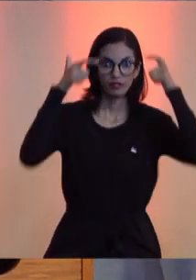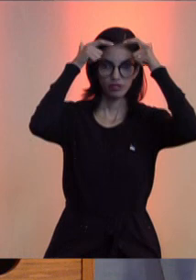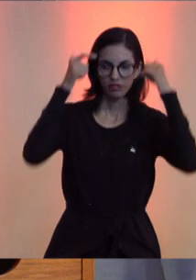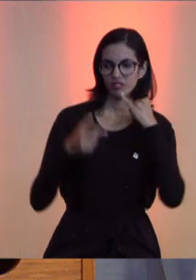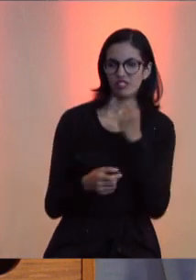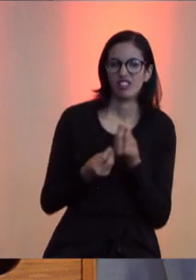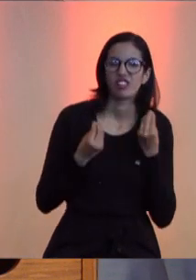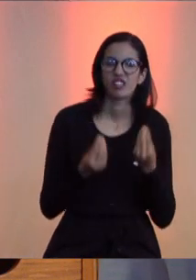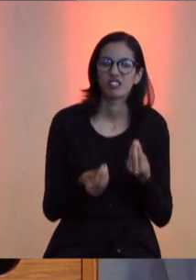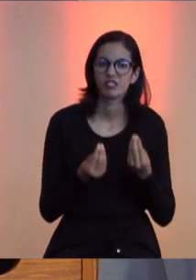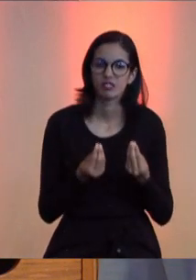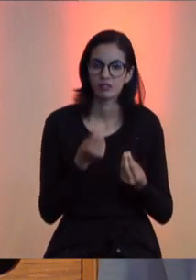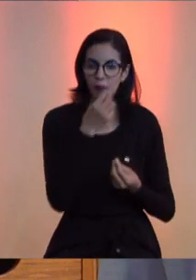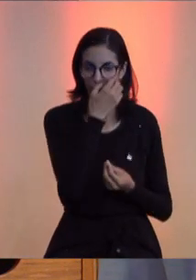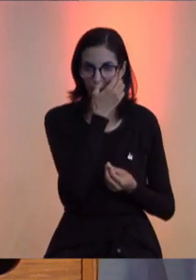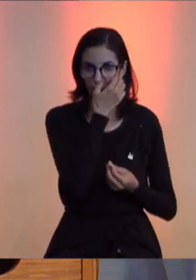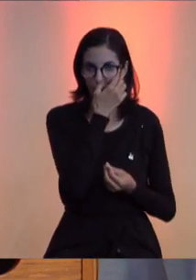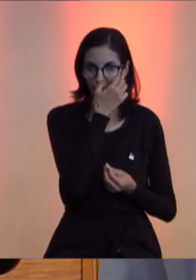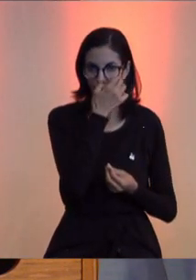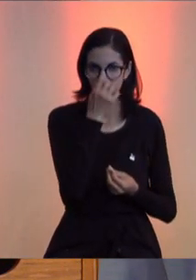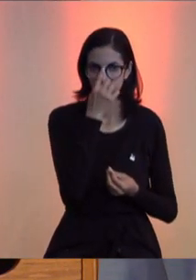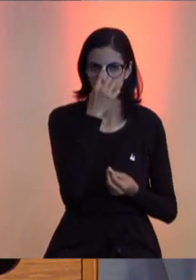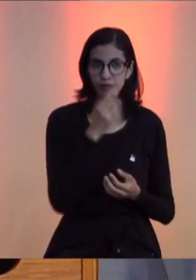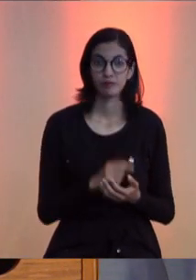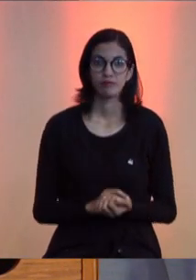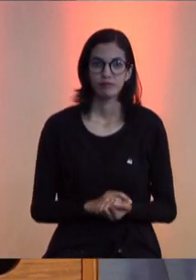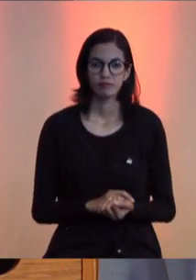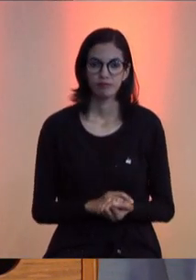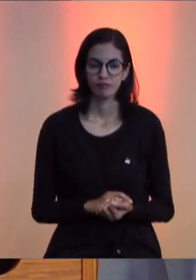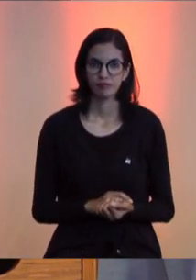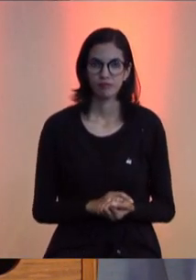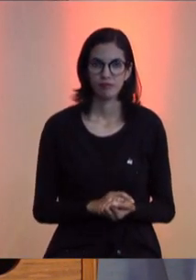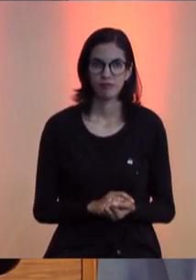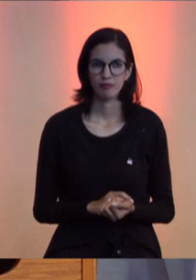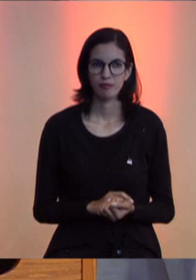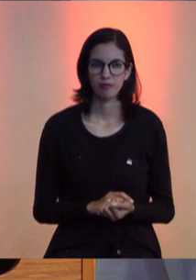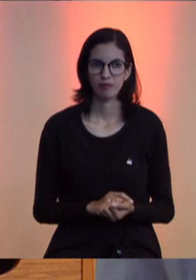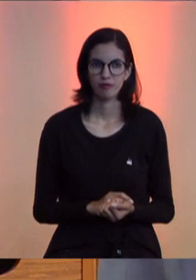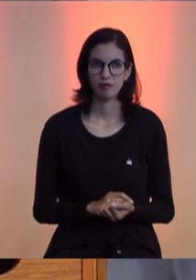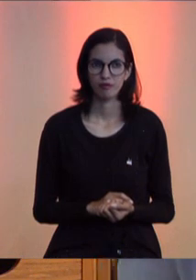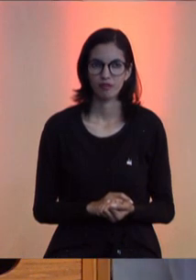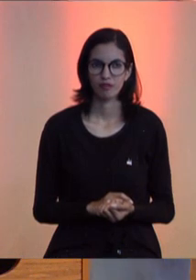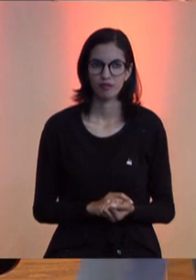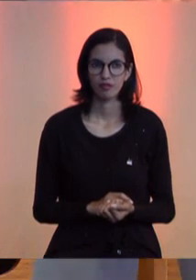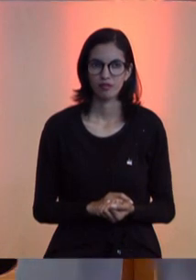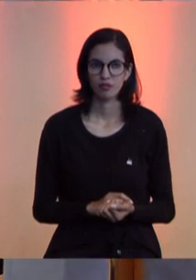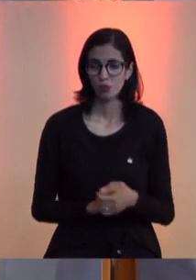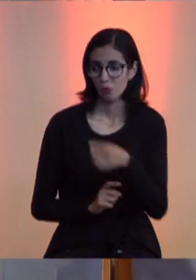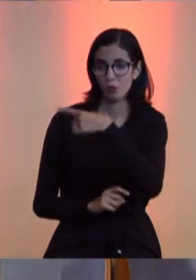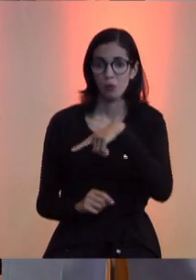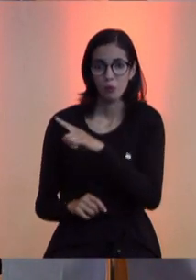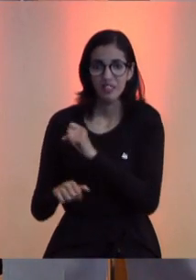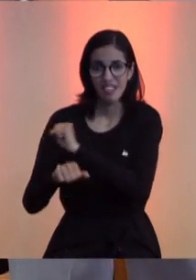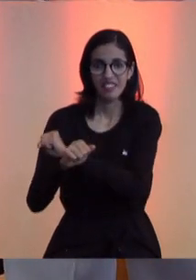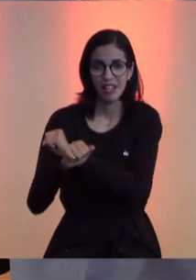You, tú, you came here as slaves and I promoted you and this is what you're saying? Ustedes son esclavos, yo los